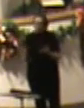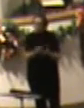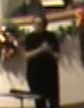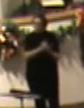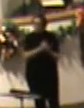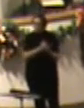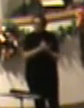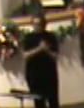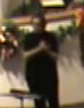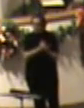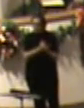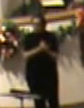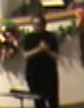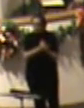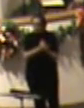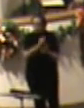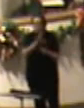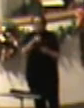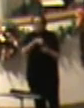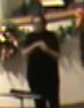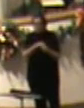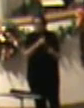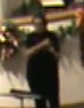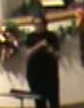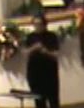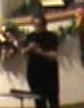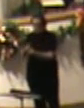opportunities to participate themselves.